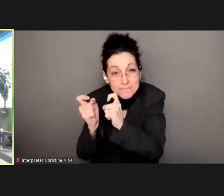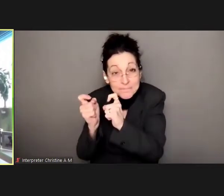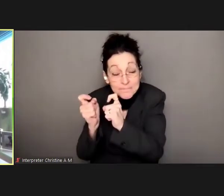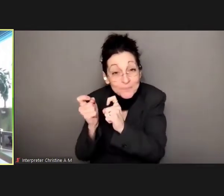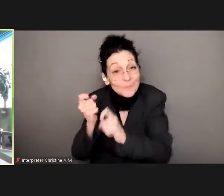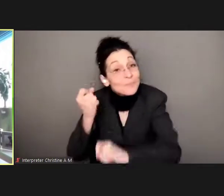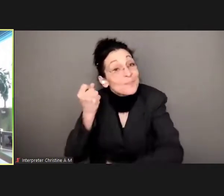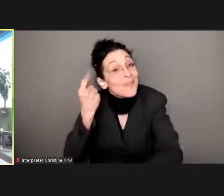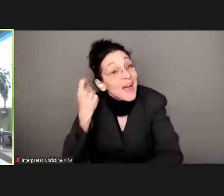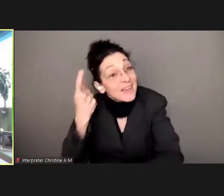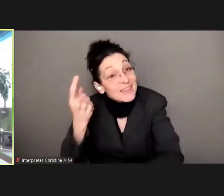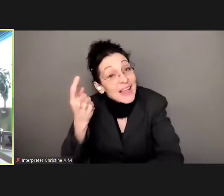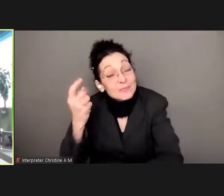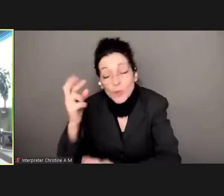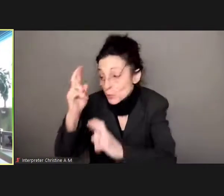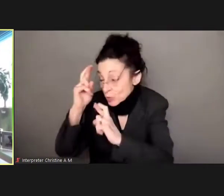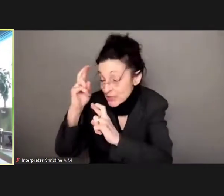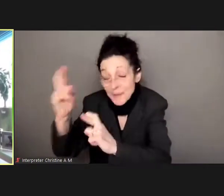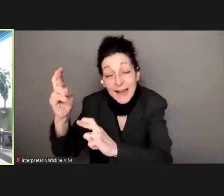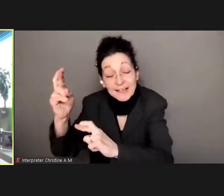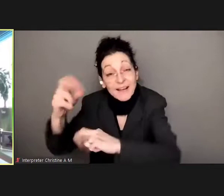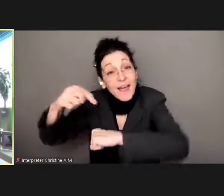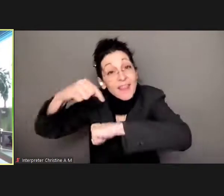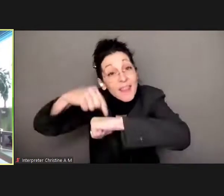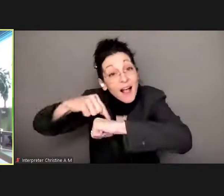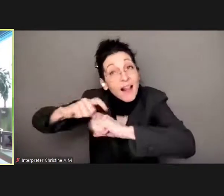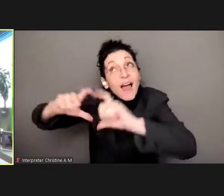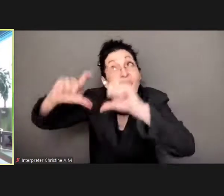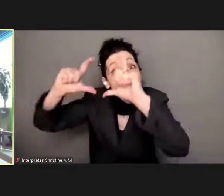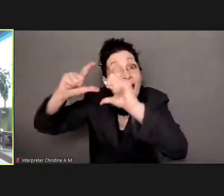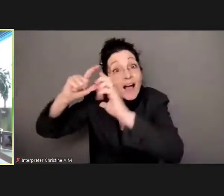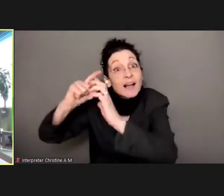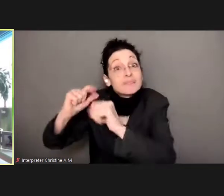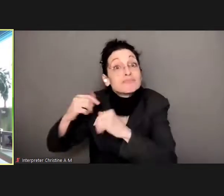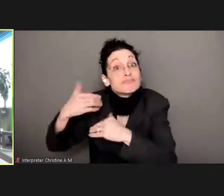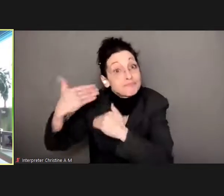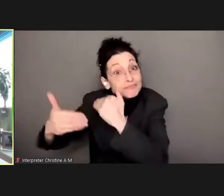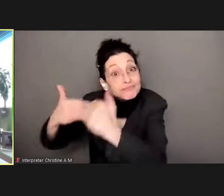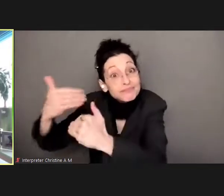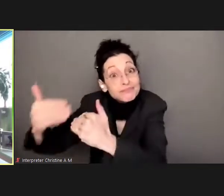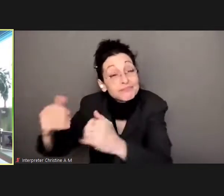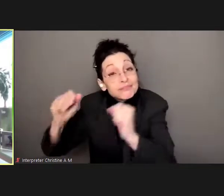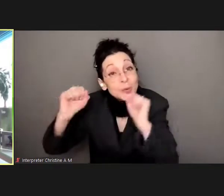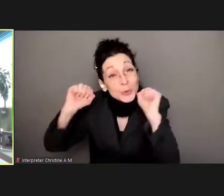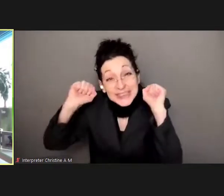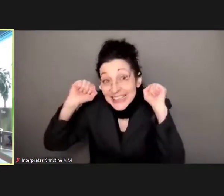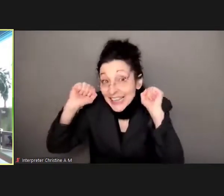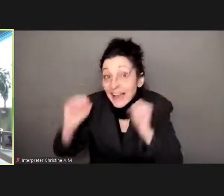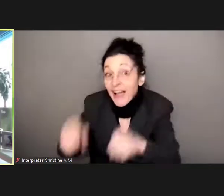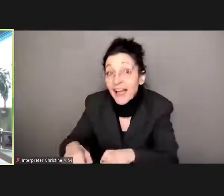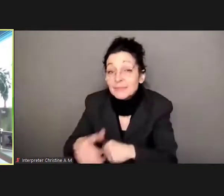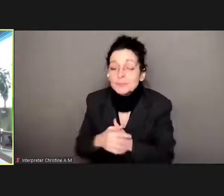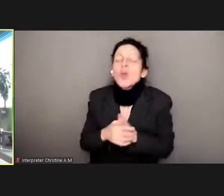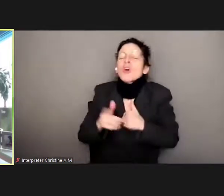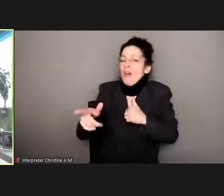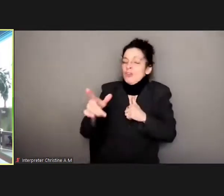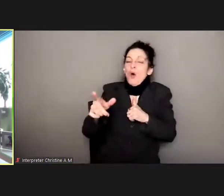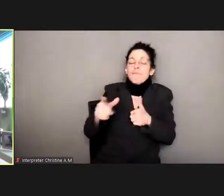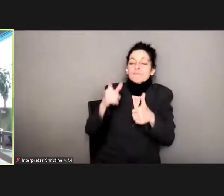of hours of the day. The very first thing that I want to say about this is,